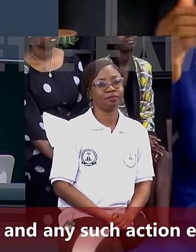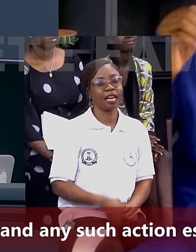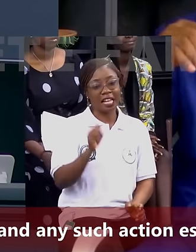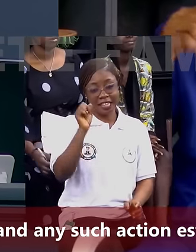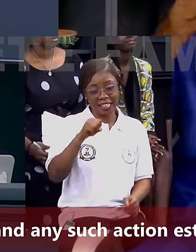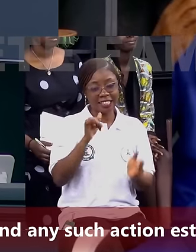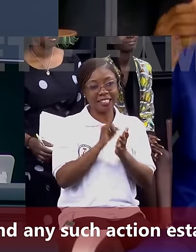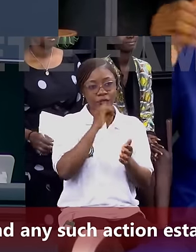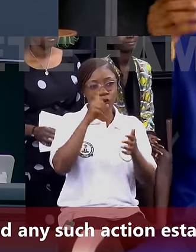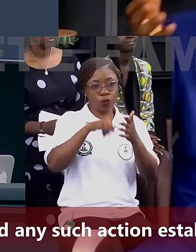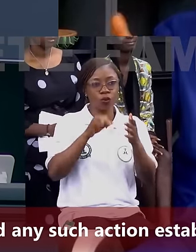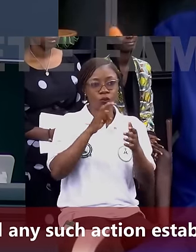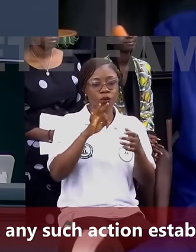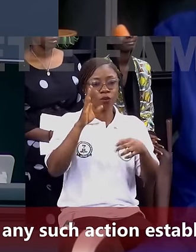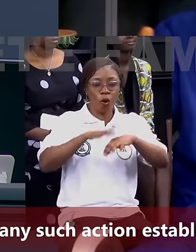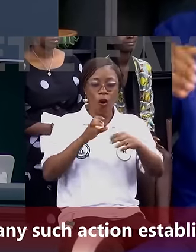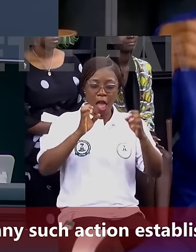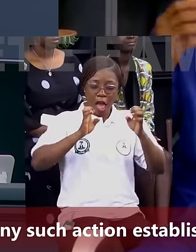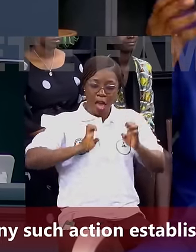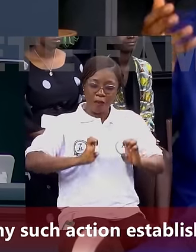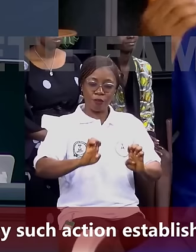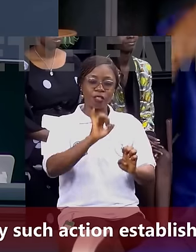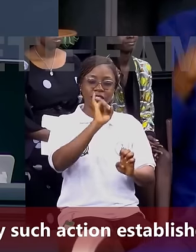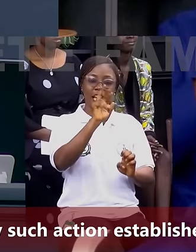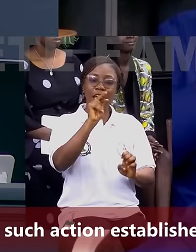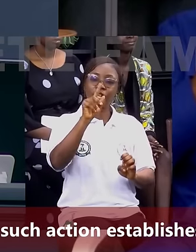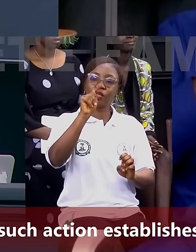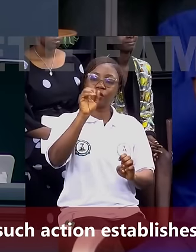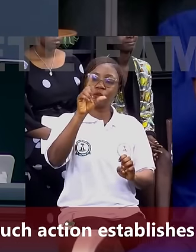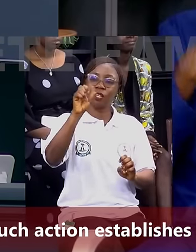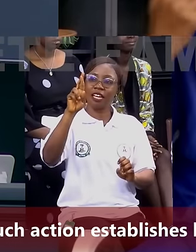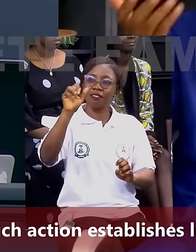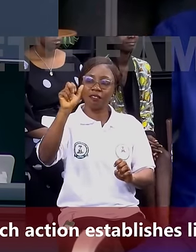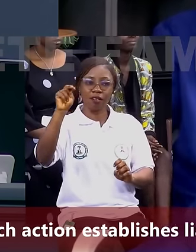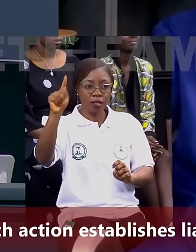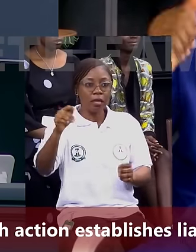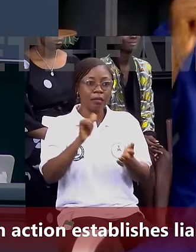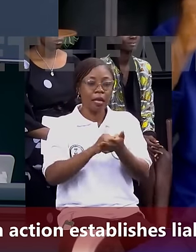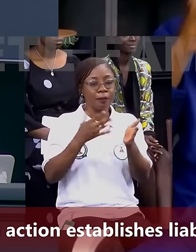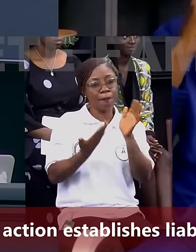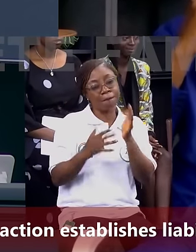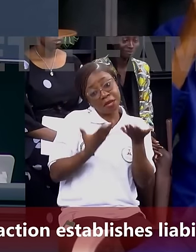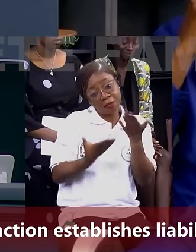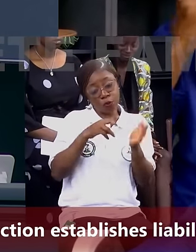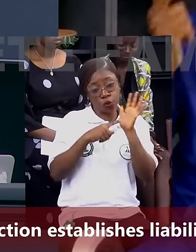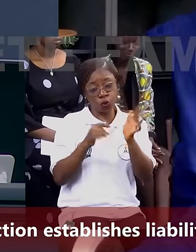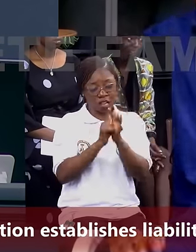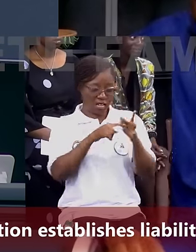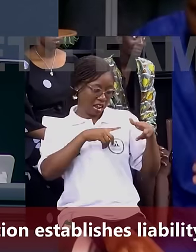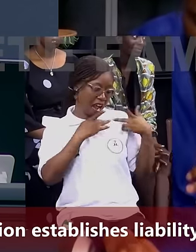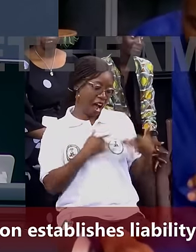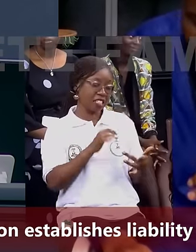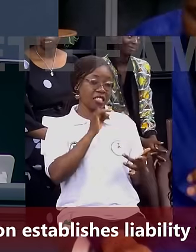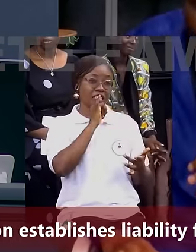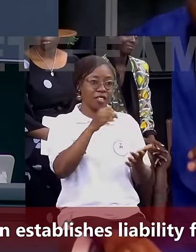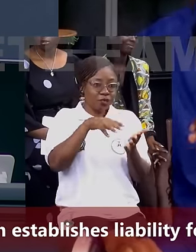Yes, that's what we call effort intolerance. It could be a sign that the heart is weak. Thank you. Or the kidney is weak, is having a